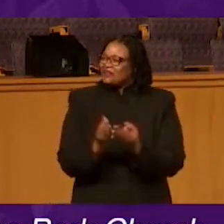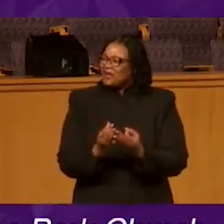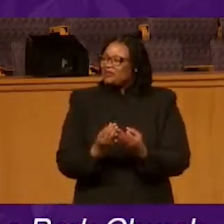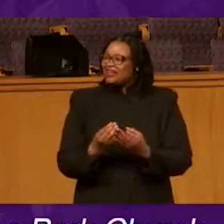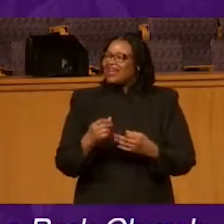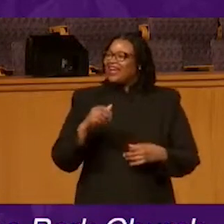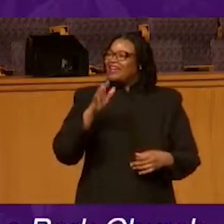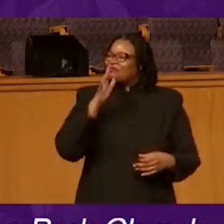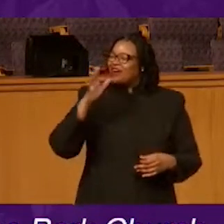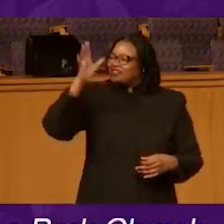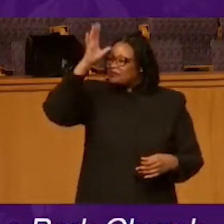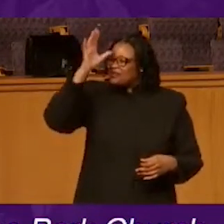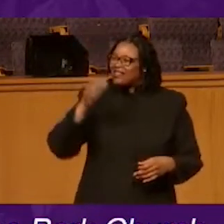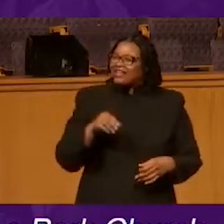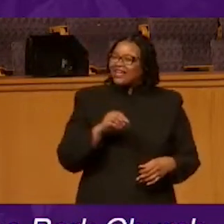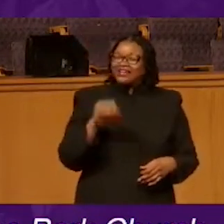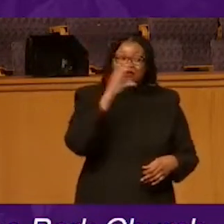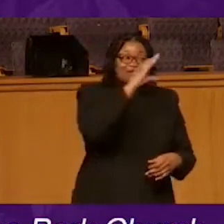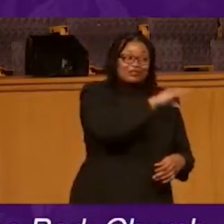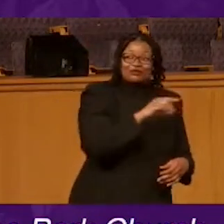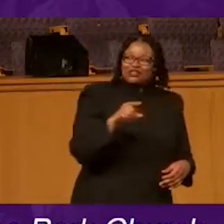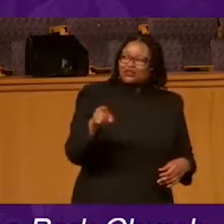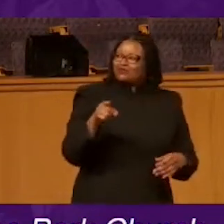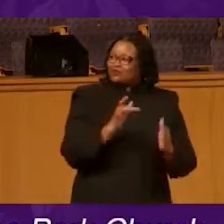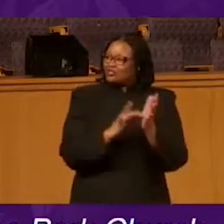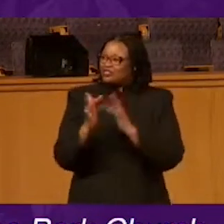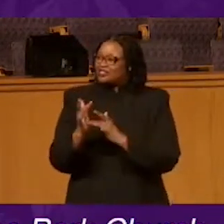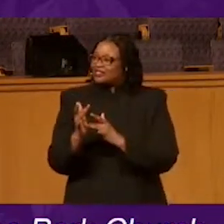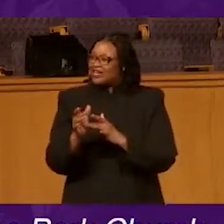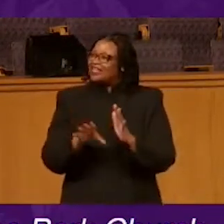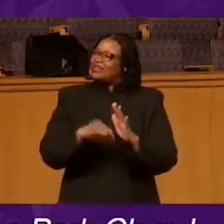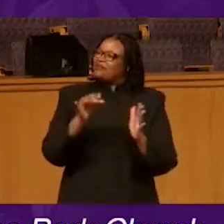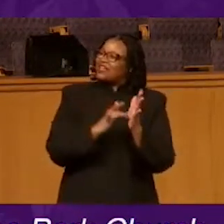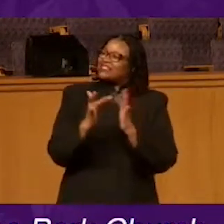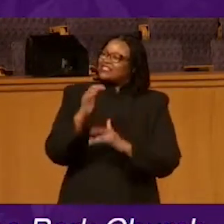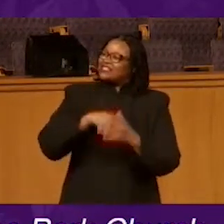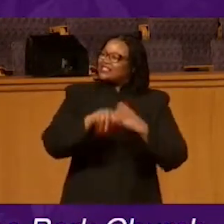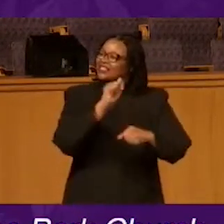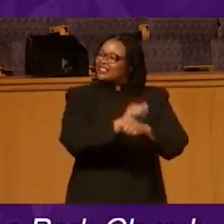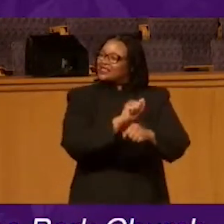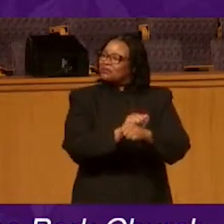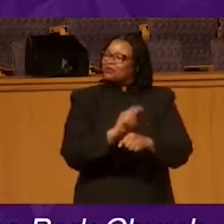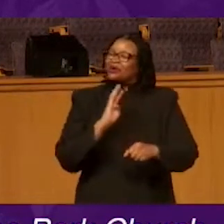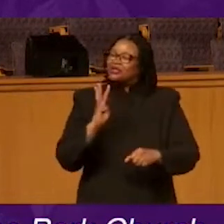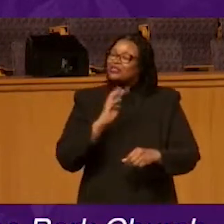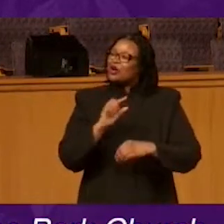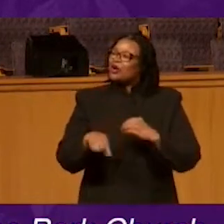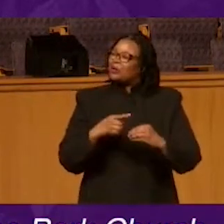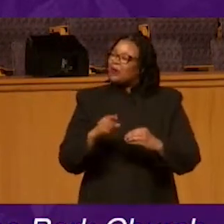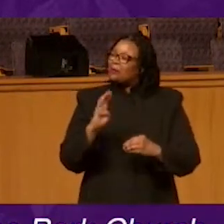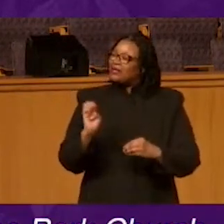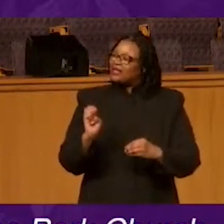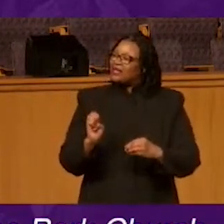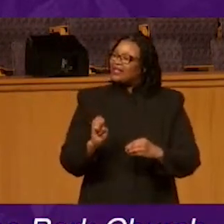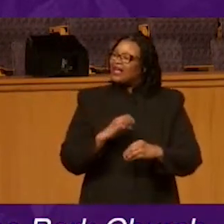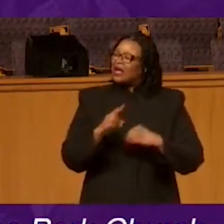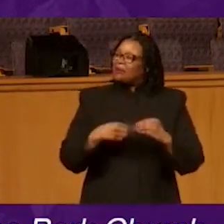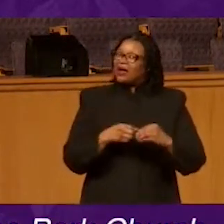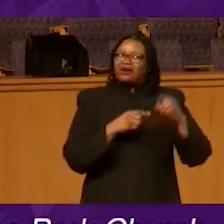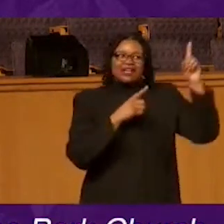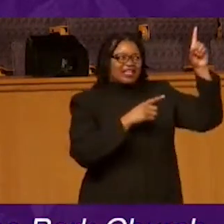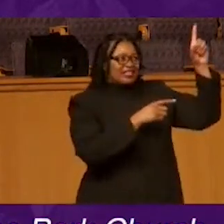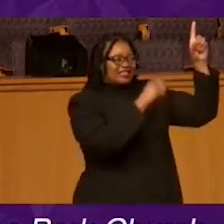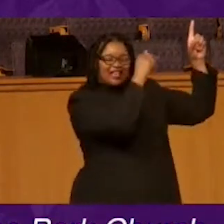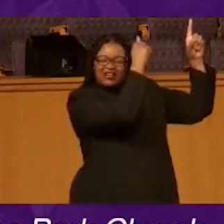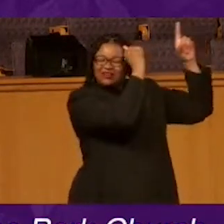for him. And they don't find him on the basketball court. They find him in the temple talking about being about his father's business. I wonder